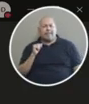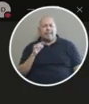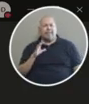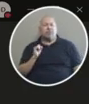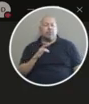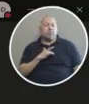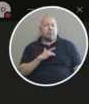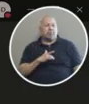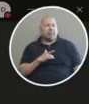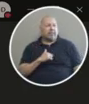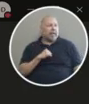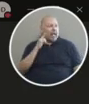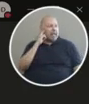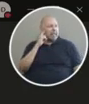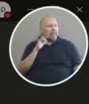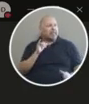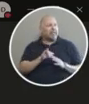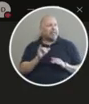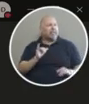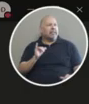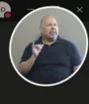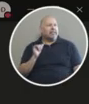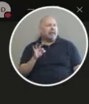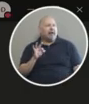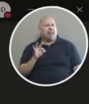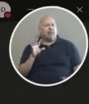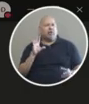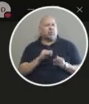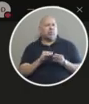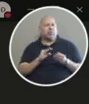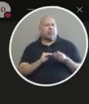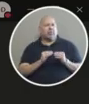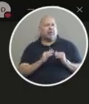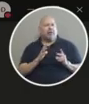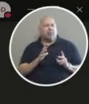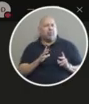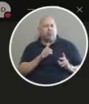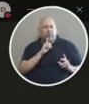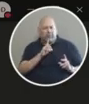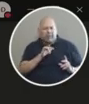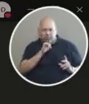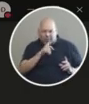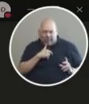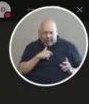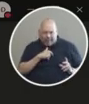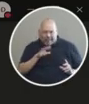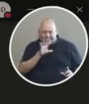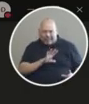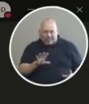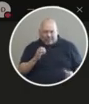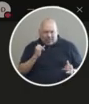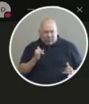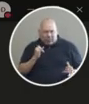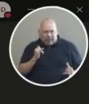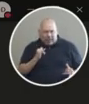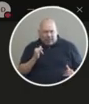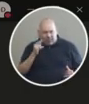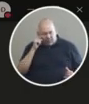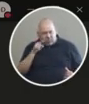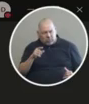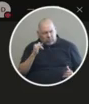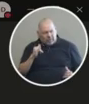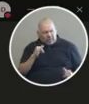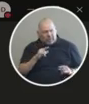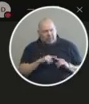So typically, I think in terms of just total number, ma'am, I don't have that estimate for you, but I